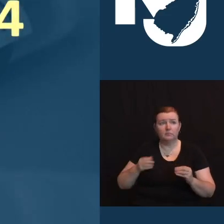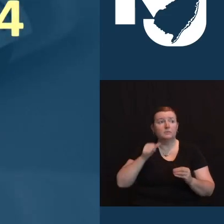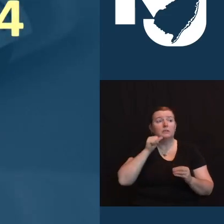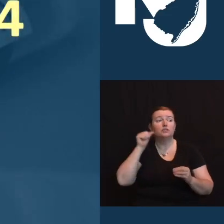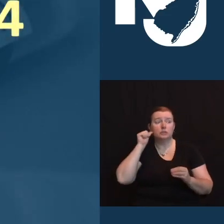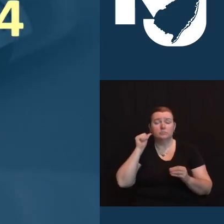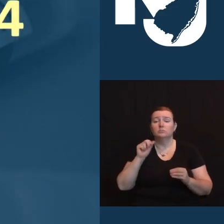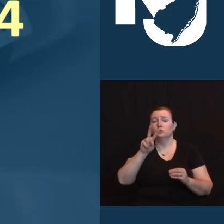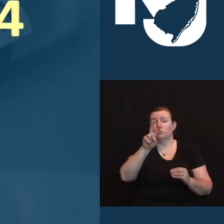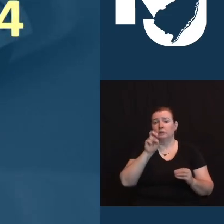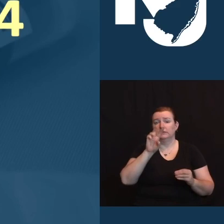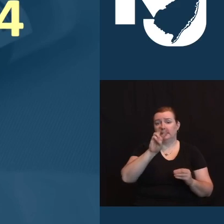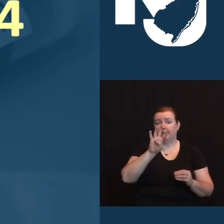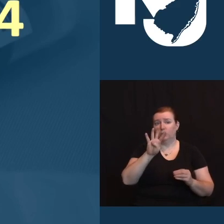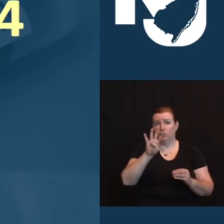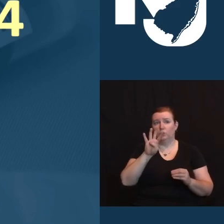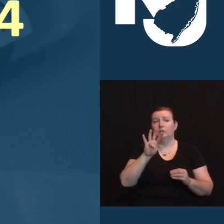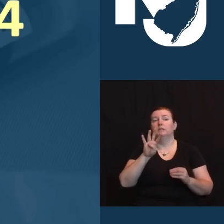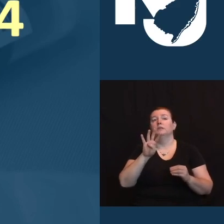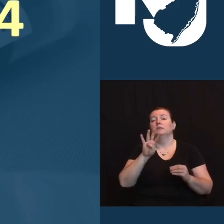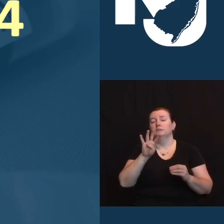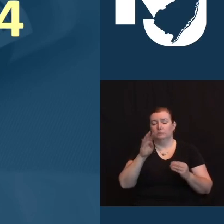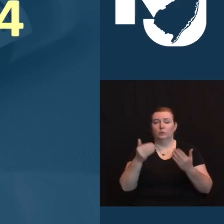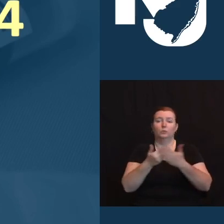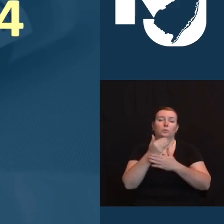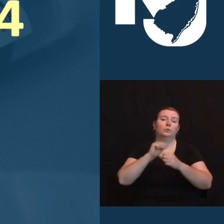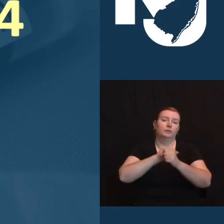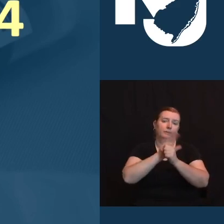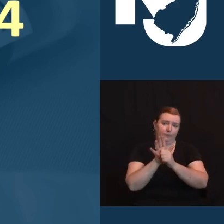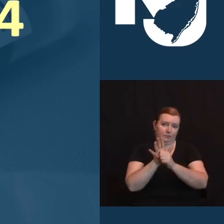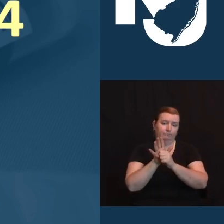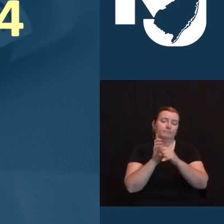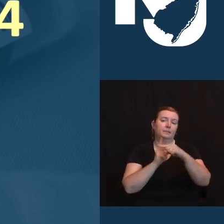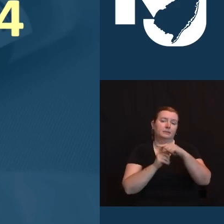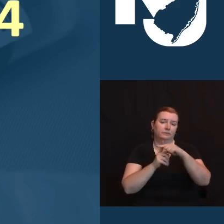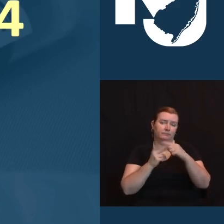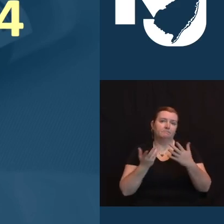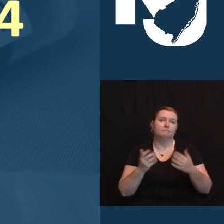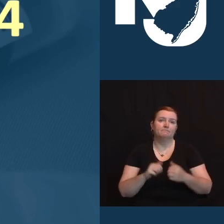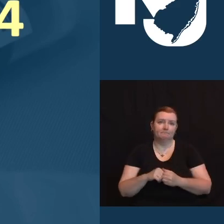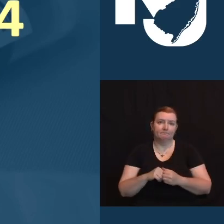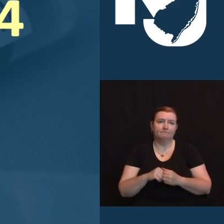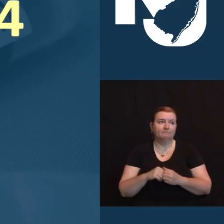additional 264 positive test results. That's the total cumulative